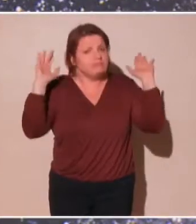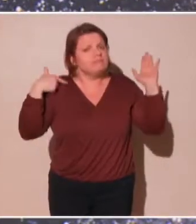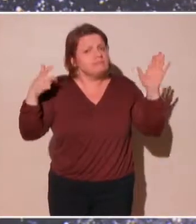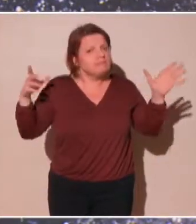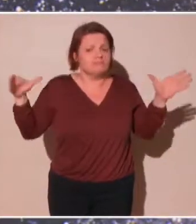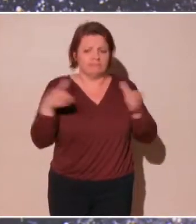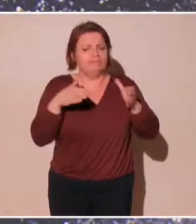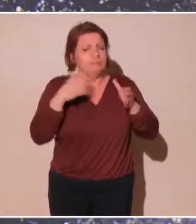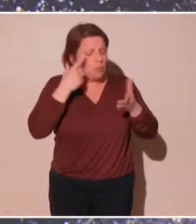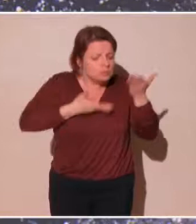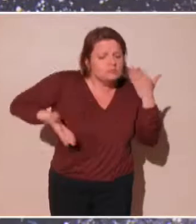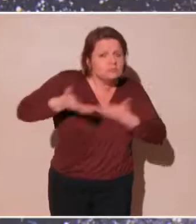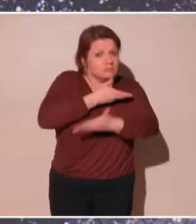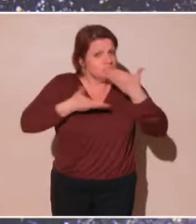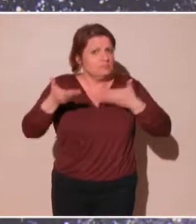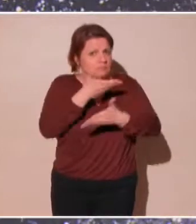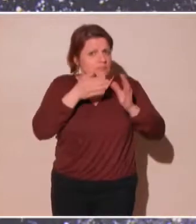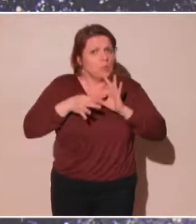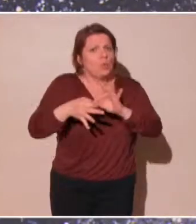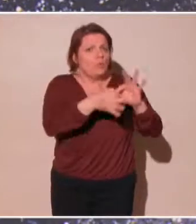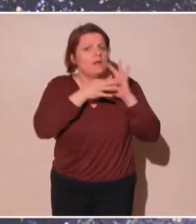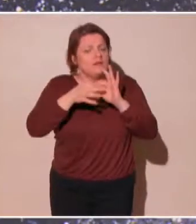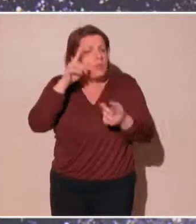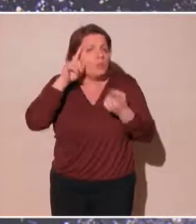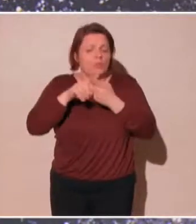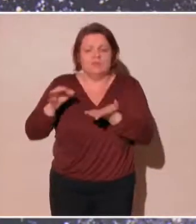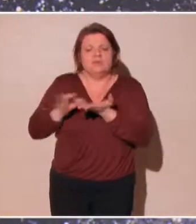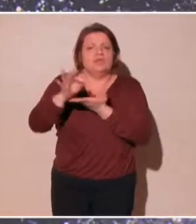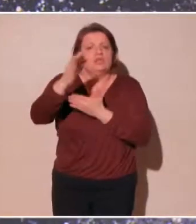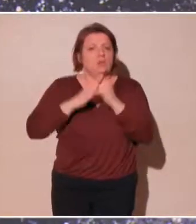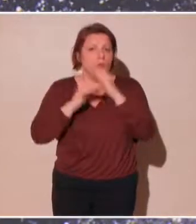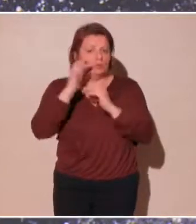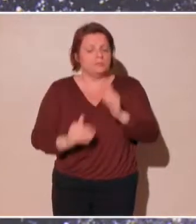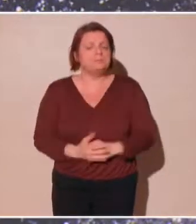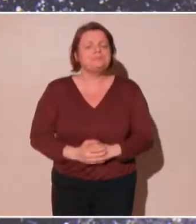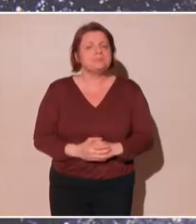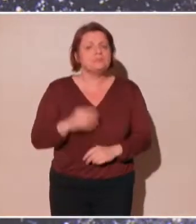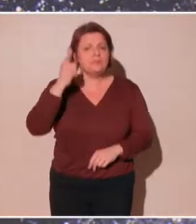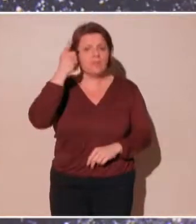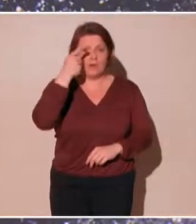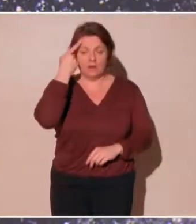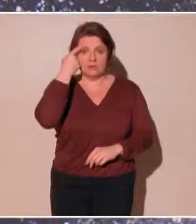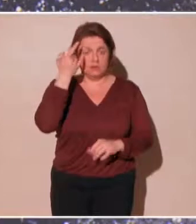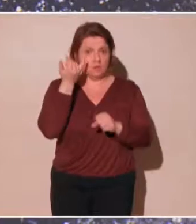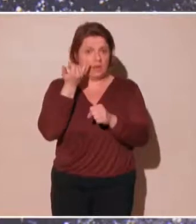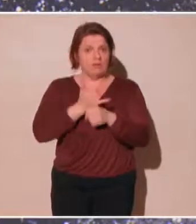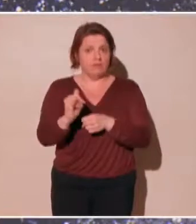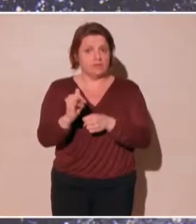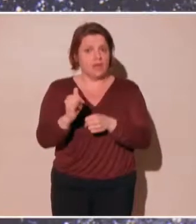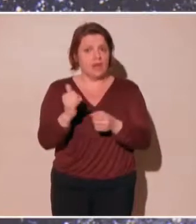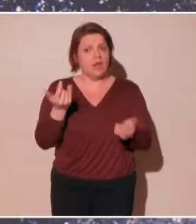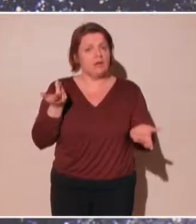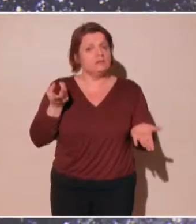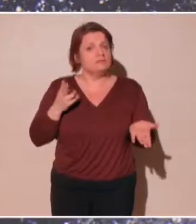or cleavages, and work together to discuss these strategies.